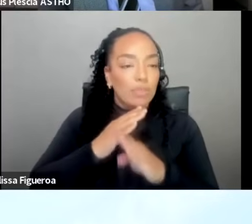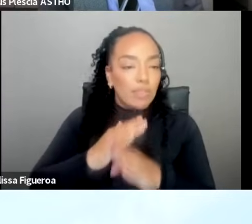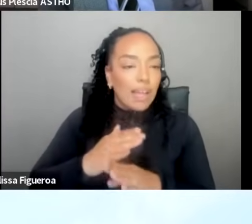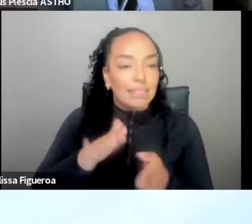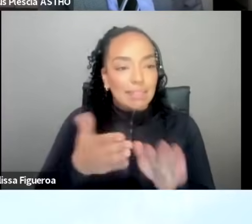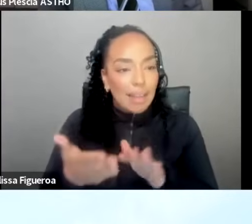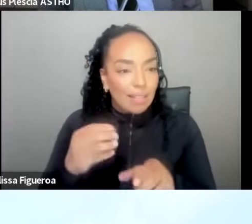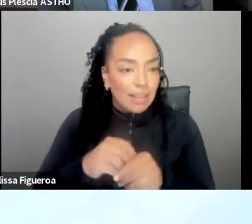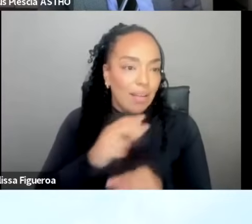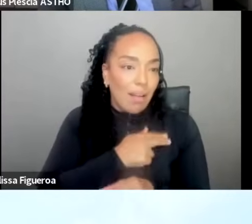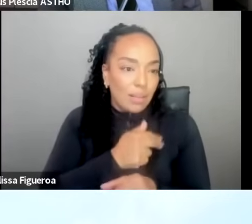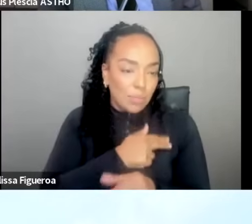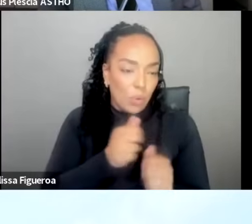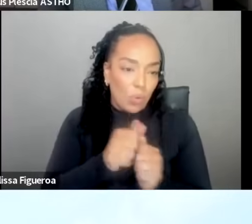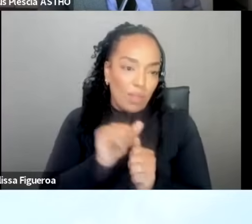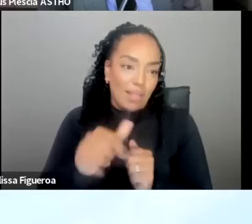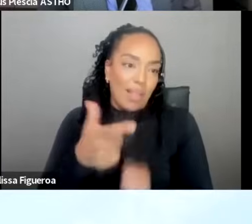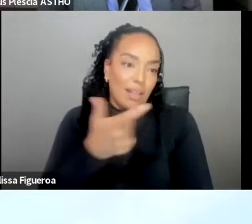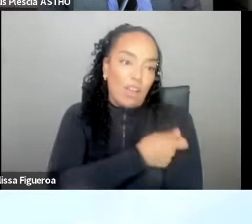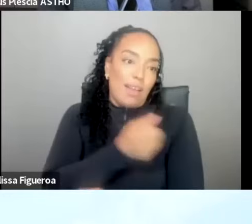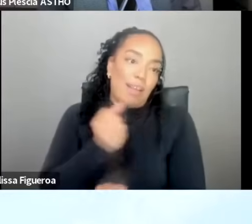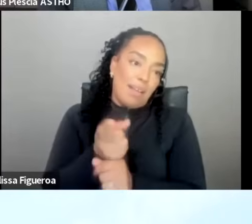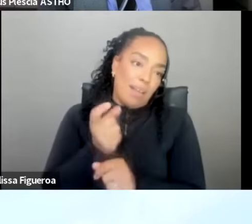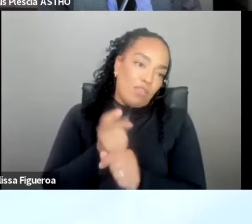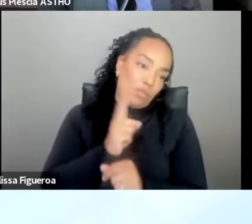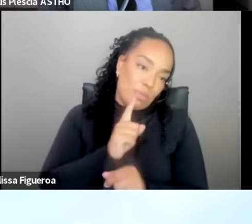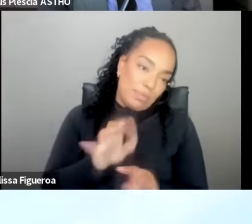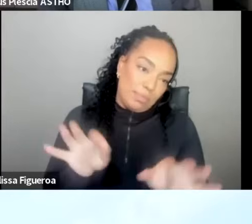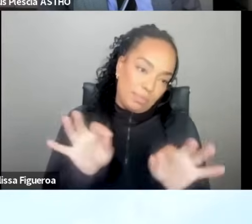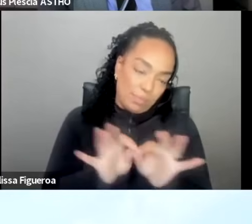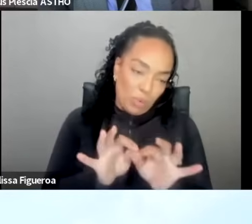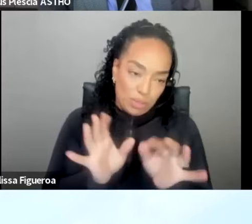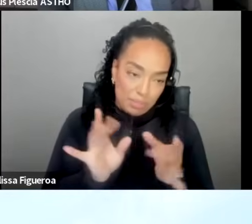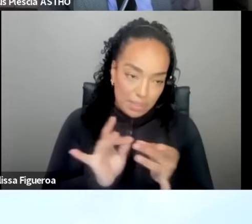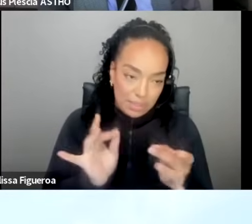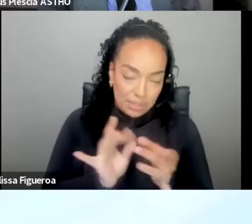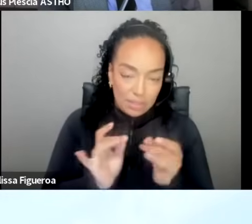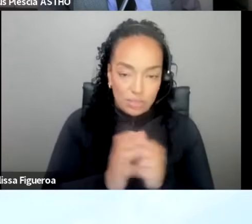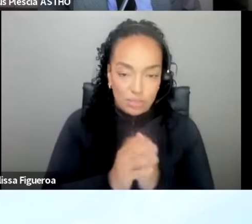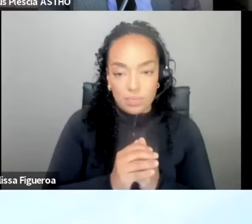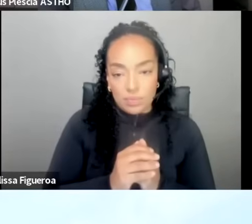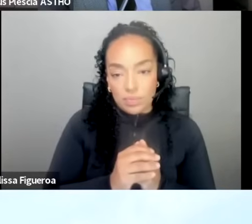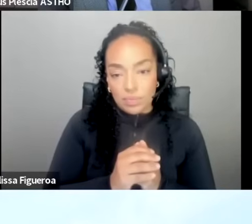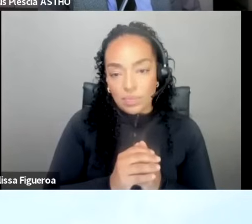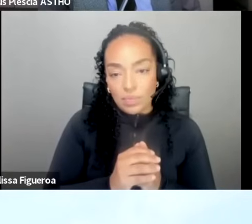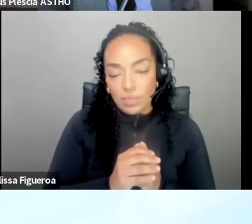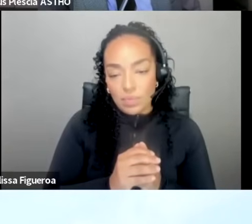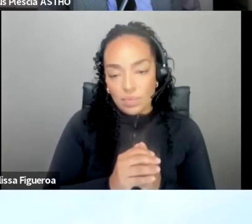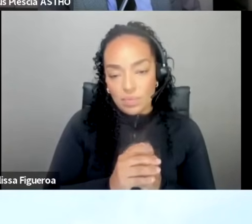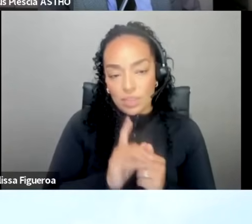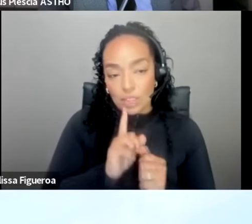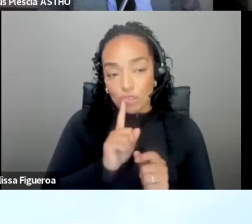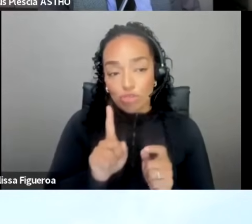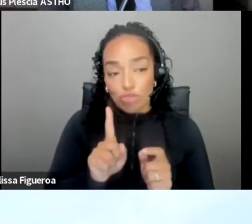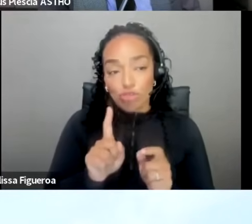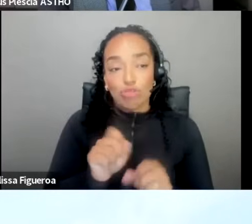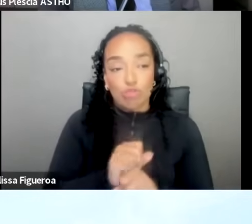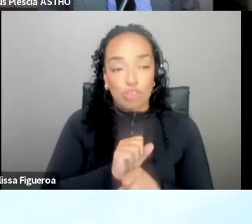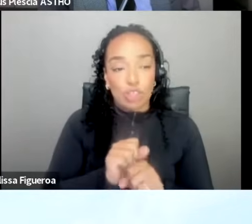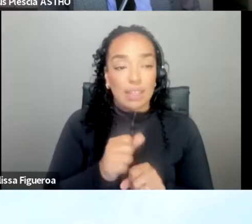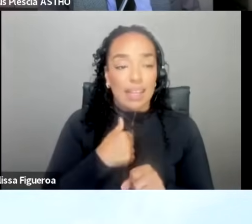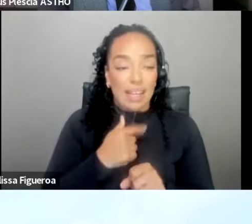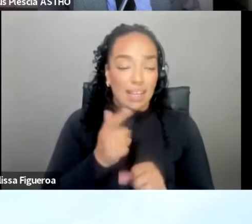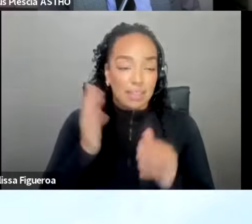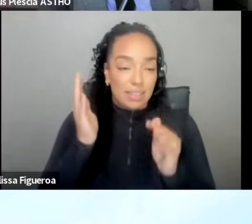with that vaccine every year. And that's a really important central message. I certainly would expect that we would,